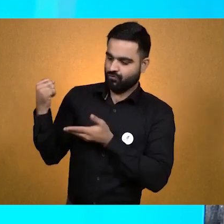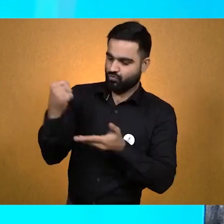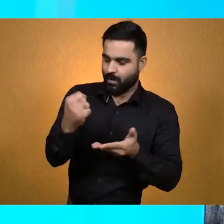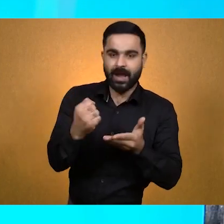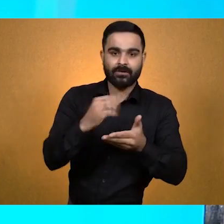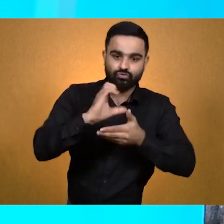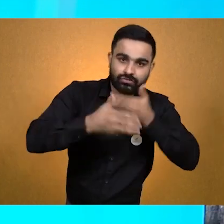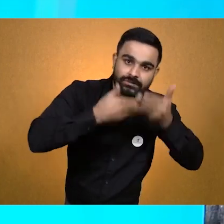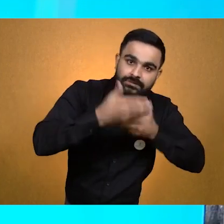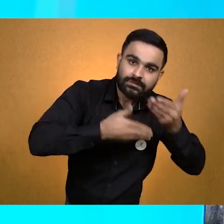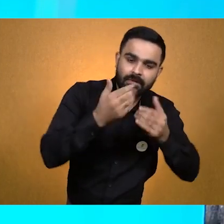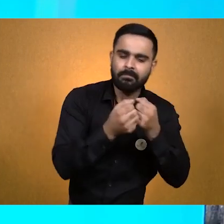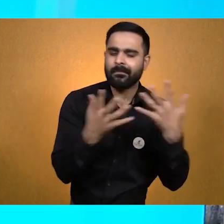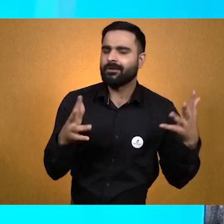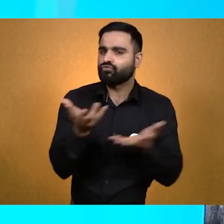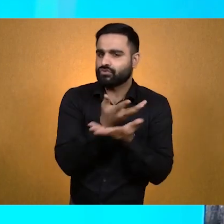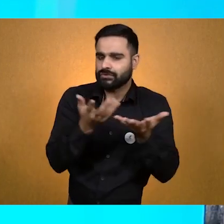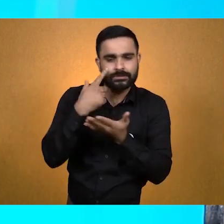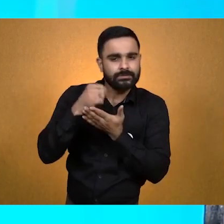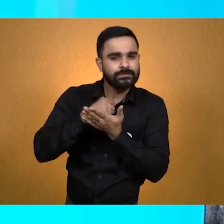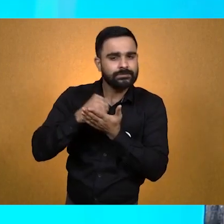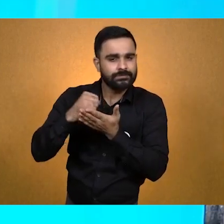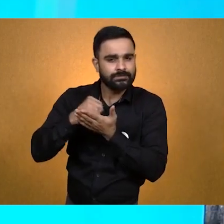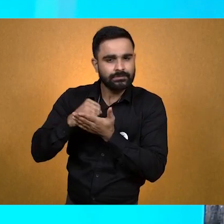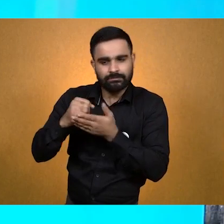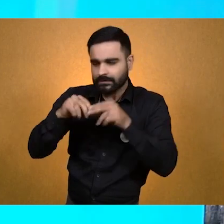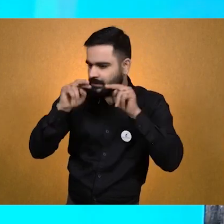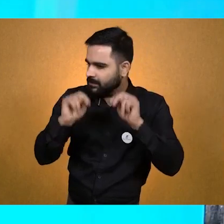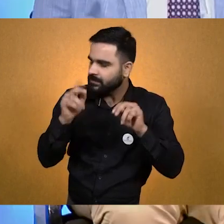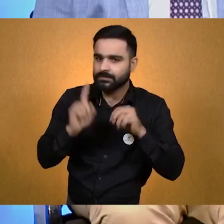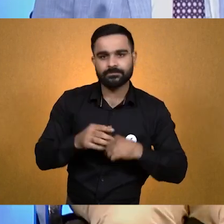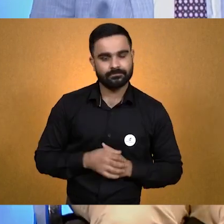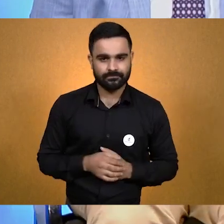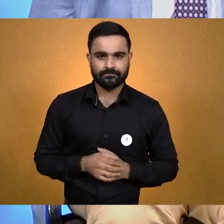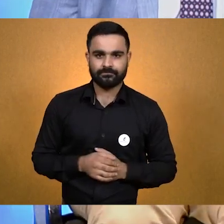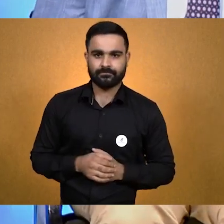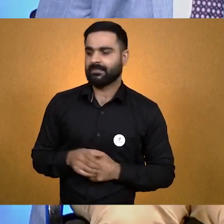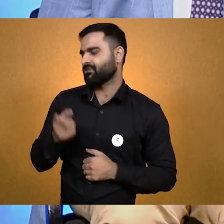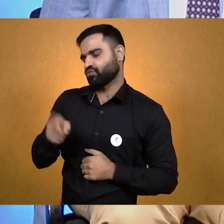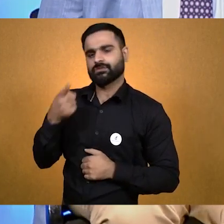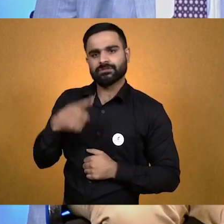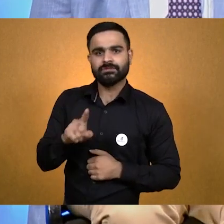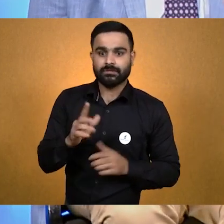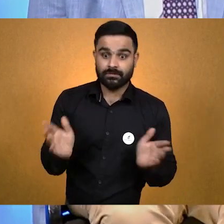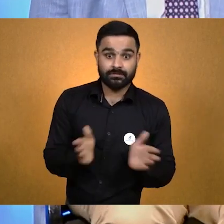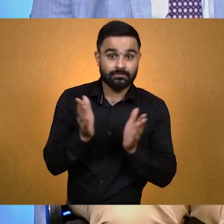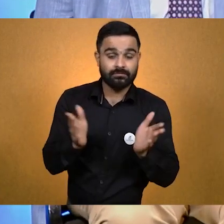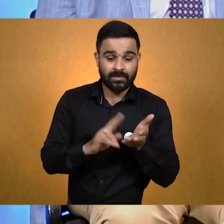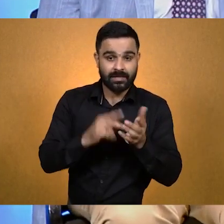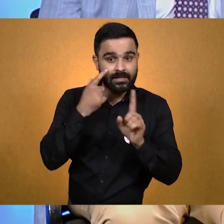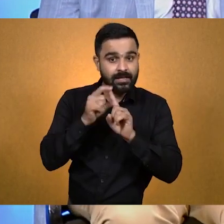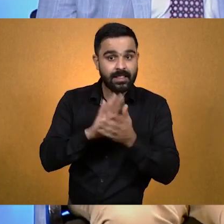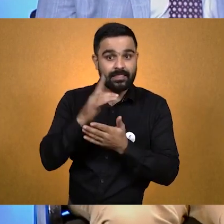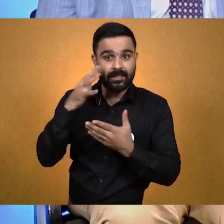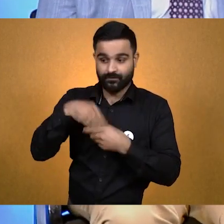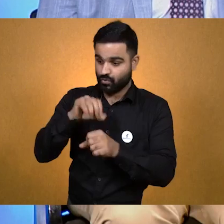kushal coaching tak kai morcho par koshish karne ki zarurat hoti hai. Indeed, and it is encouraging, Nidhi, to see the